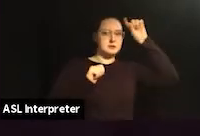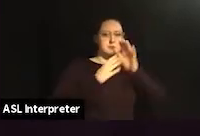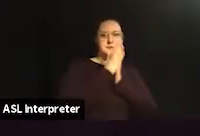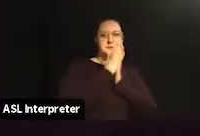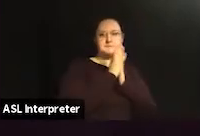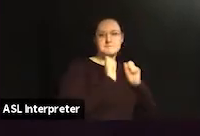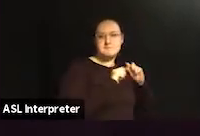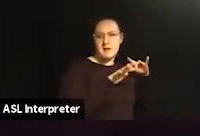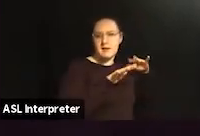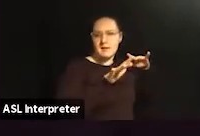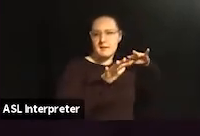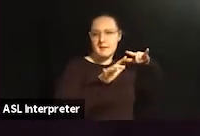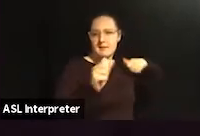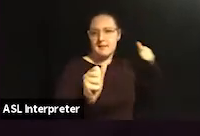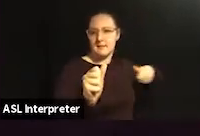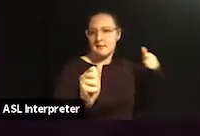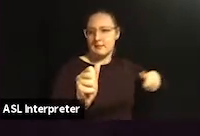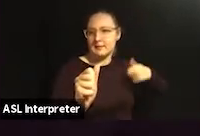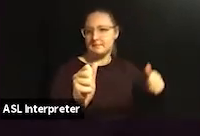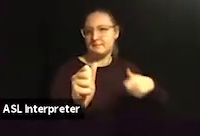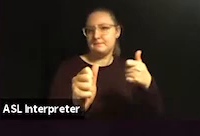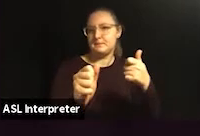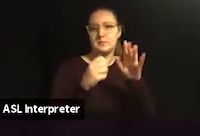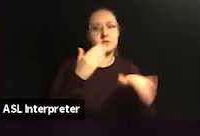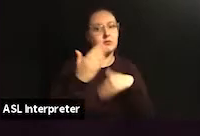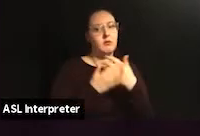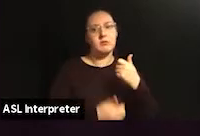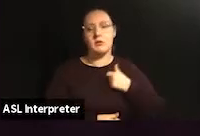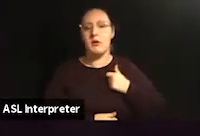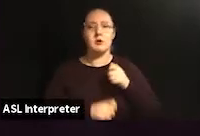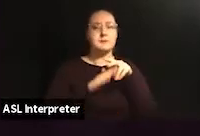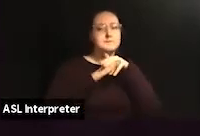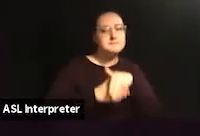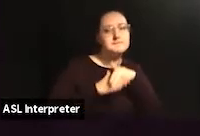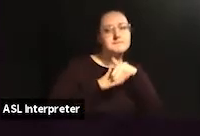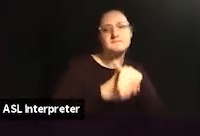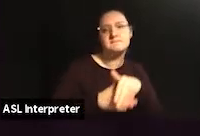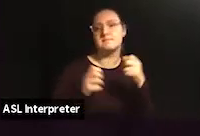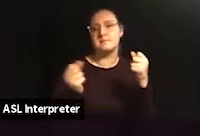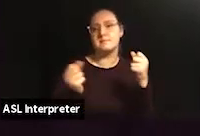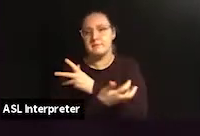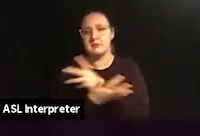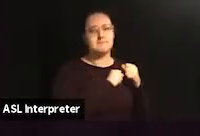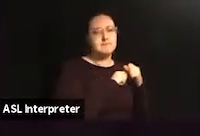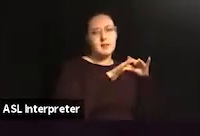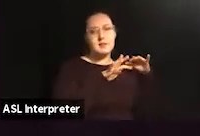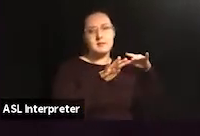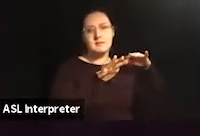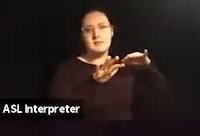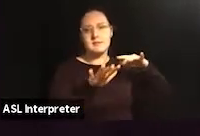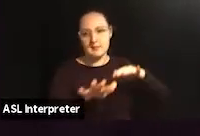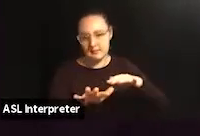the sea after them, all of Pharaoh's horses, chariots, and chariot drivers. At the morning watch,